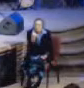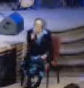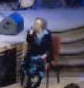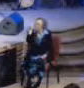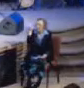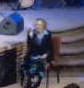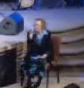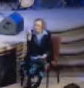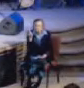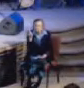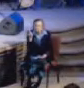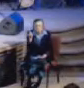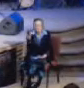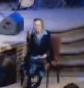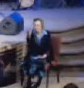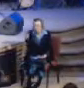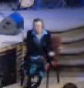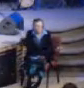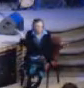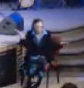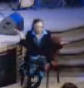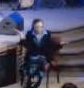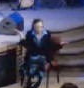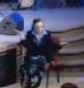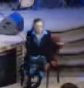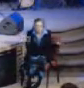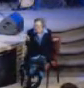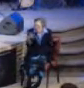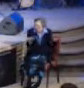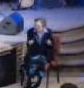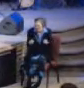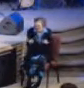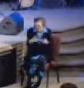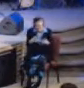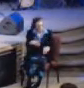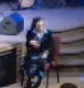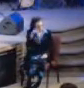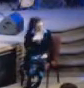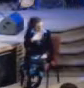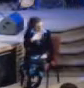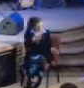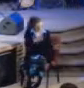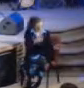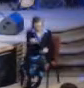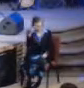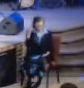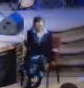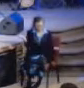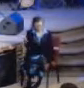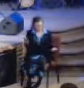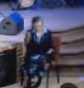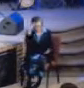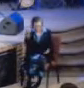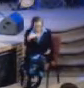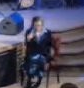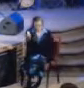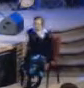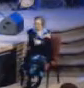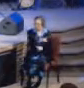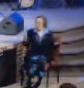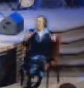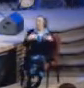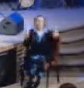question God? And why isn't things working out the way I think they ought to, God? Huh? Why am I not being delivered the way